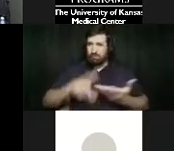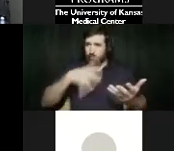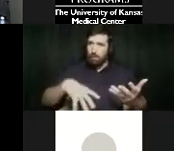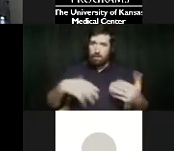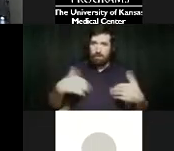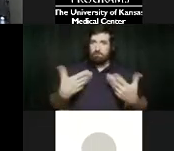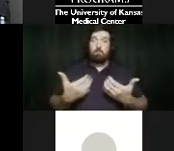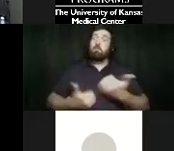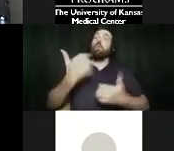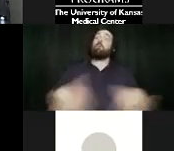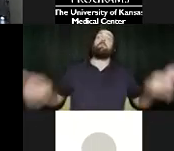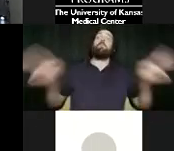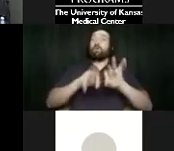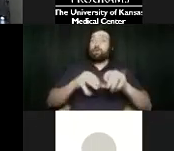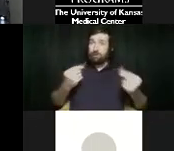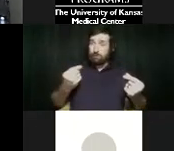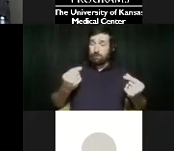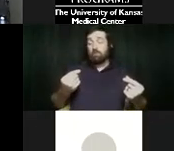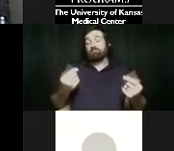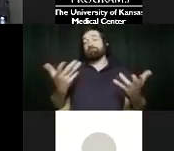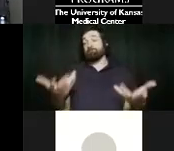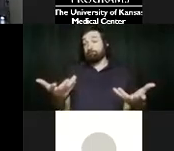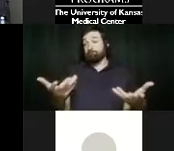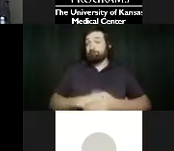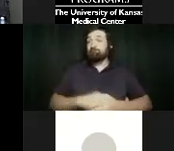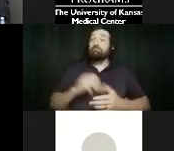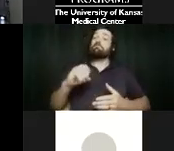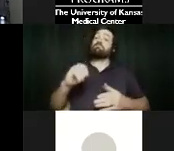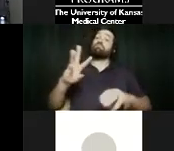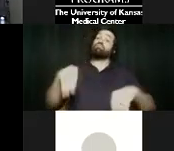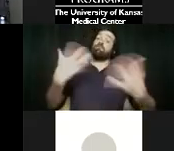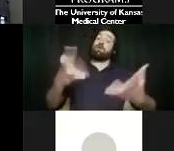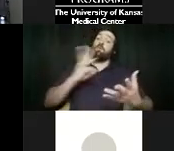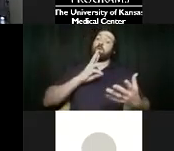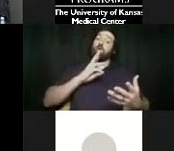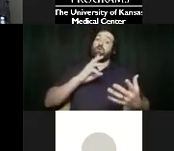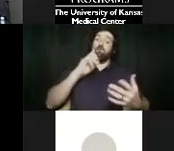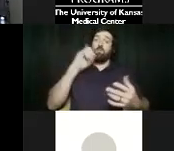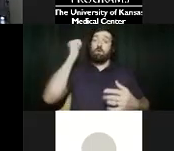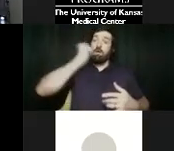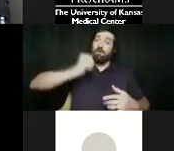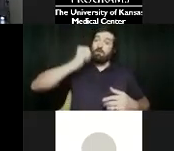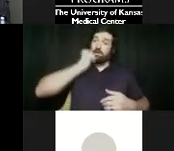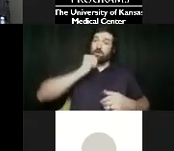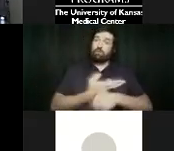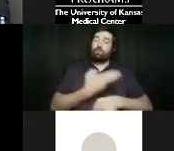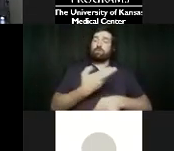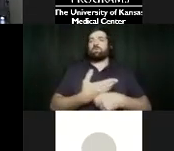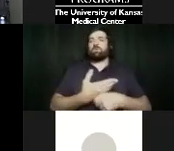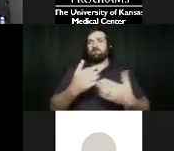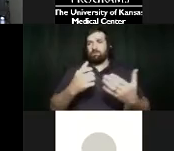pressing? And so the provision of water for domestic use is essential, not